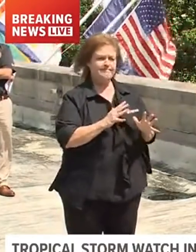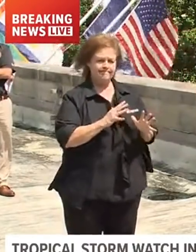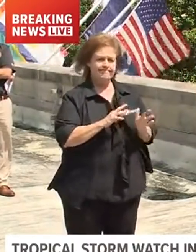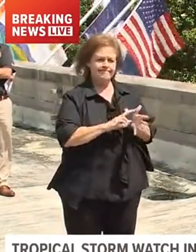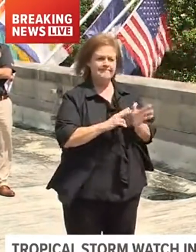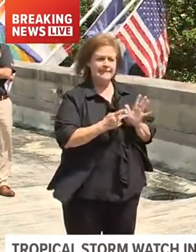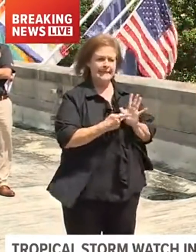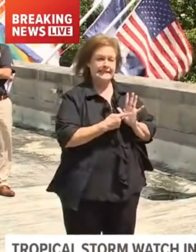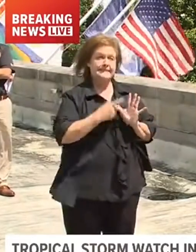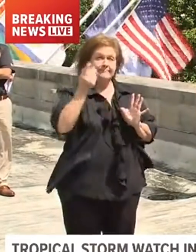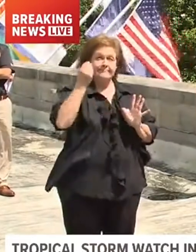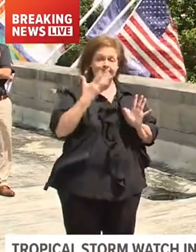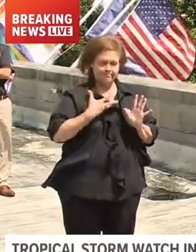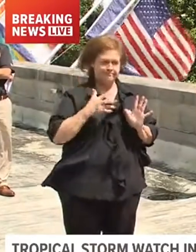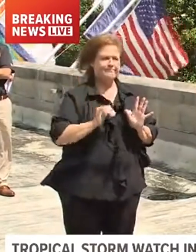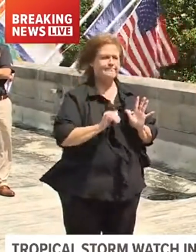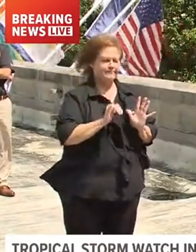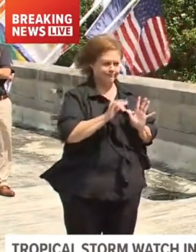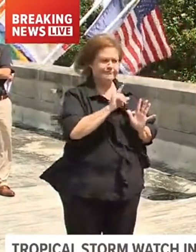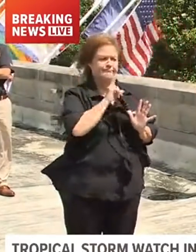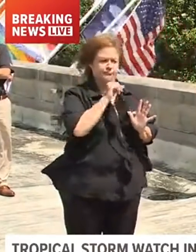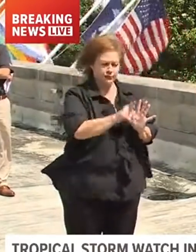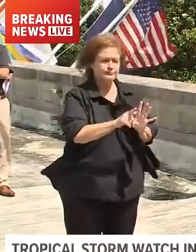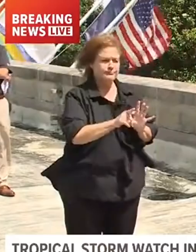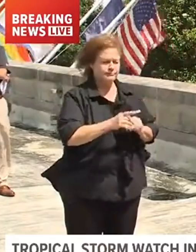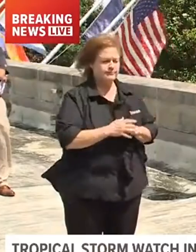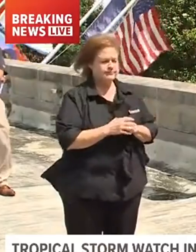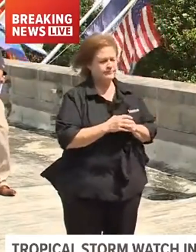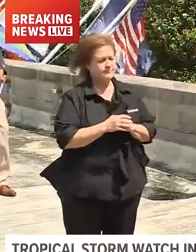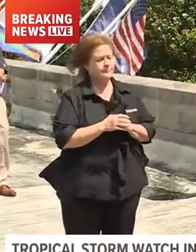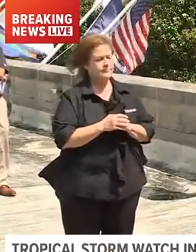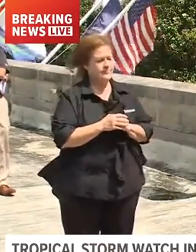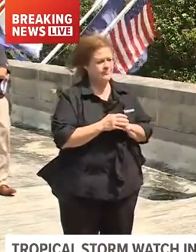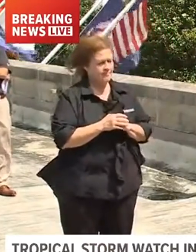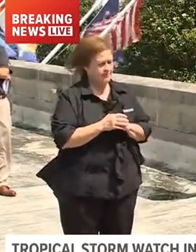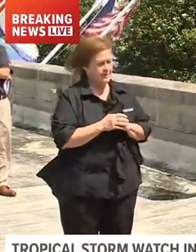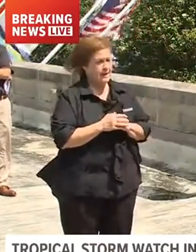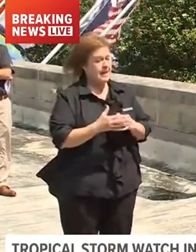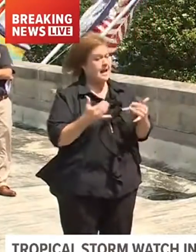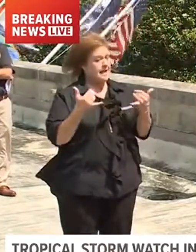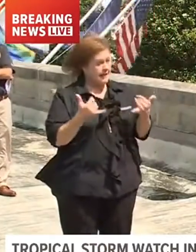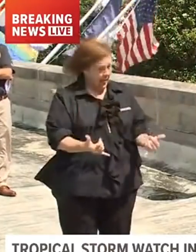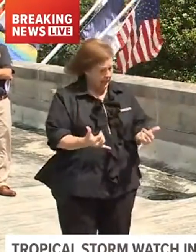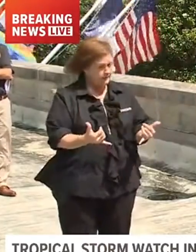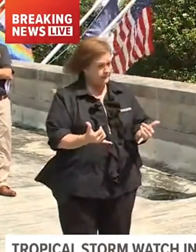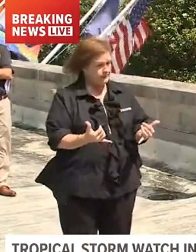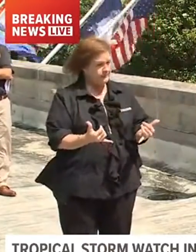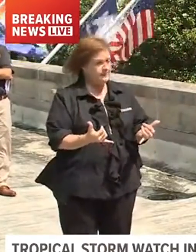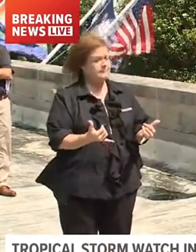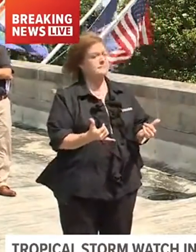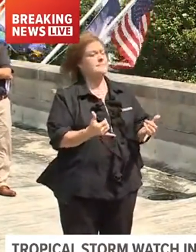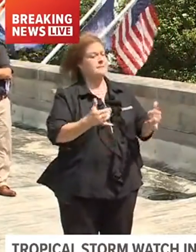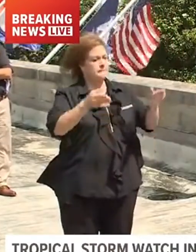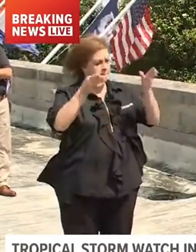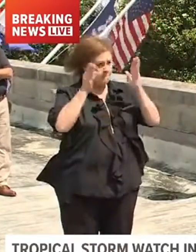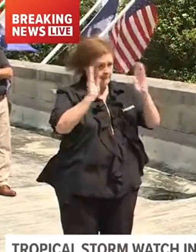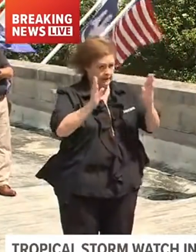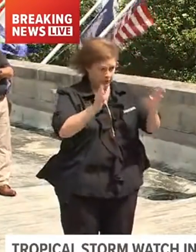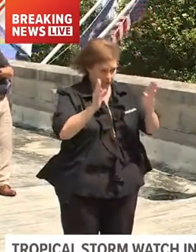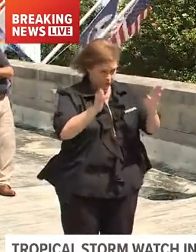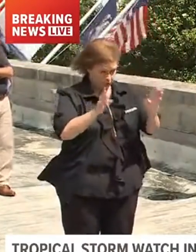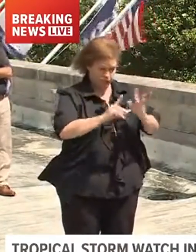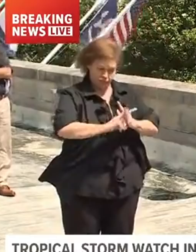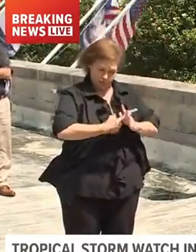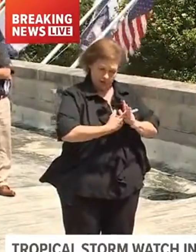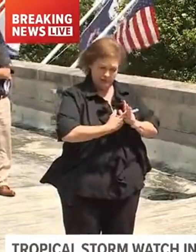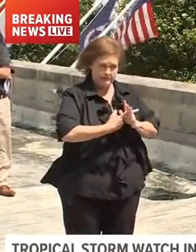the information that we're getting, very reliable. So now is the time to start paying attention and